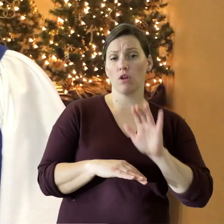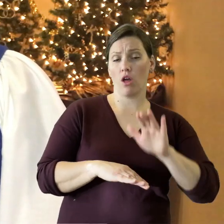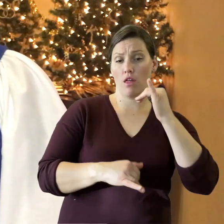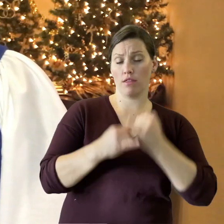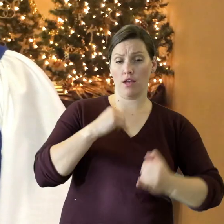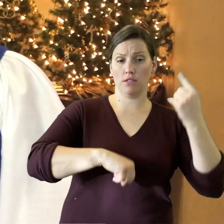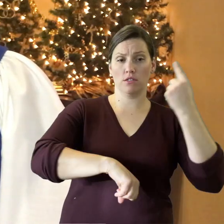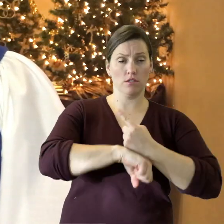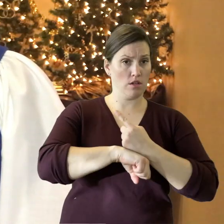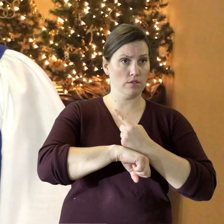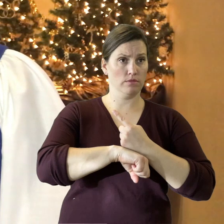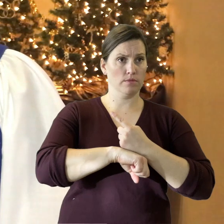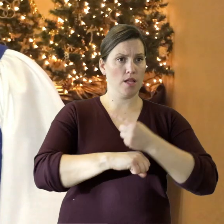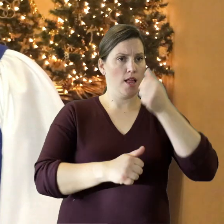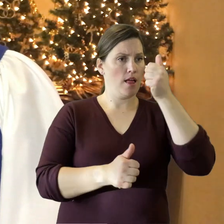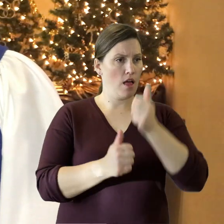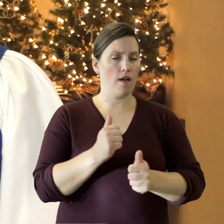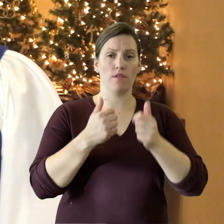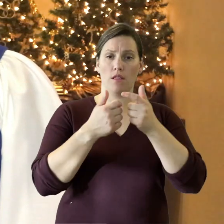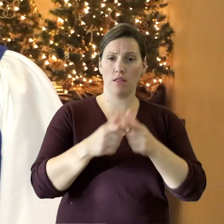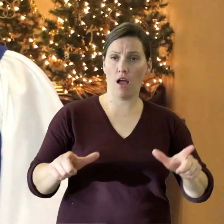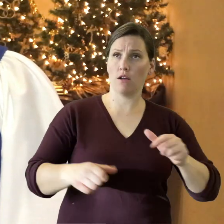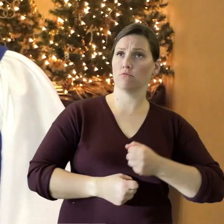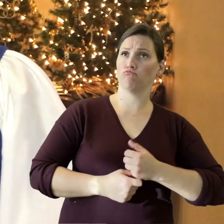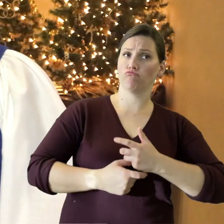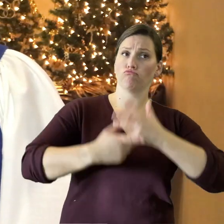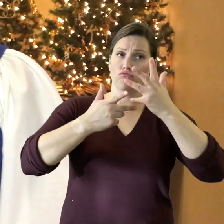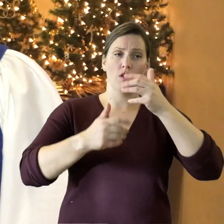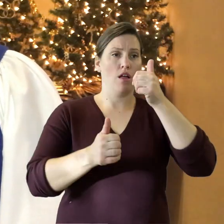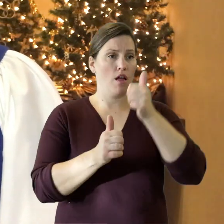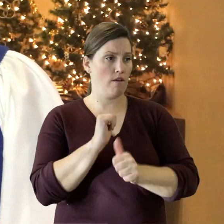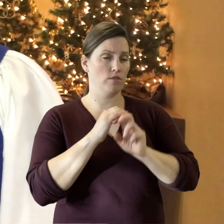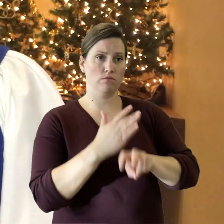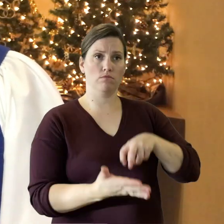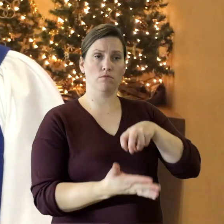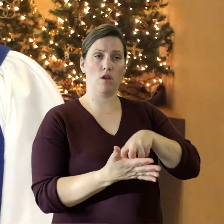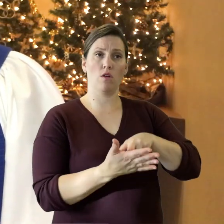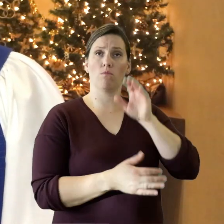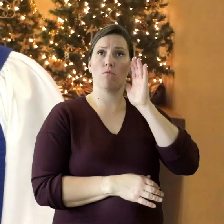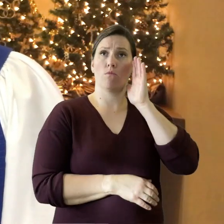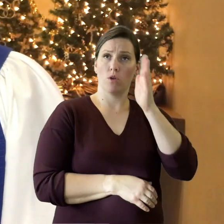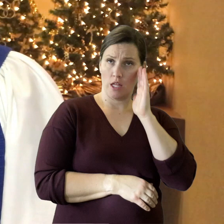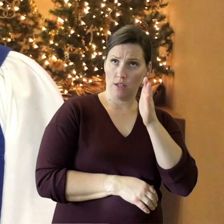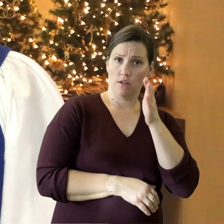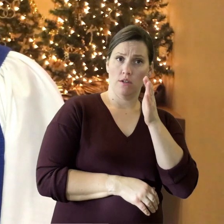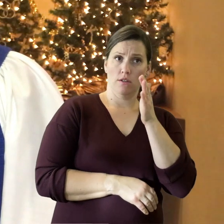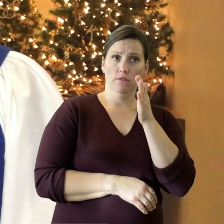And on the last day, every tongue will confess and every knee will